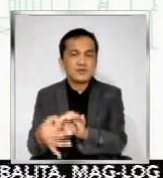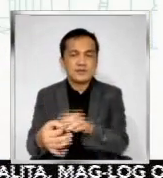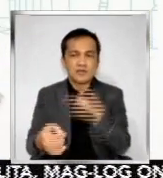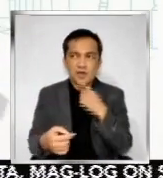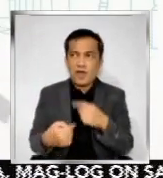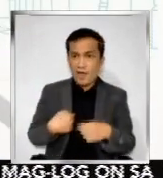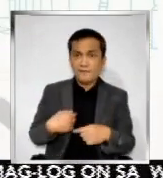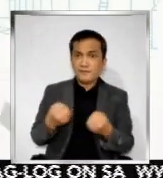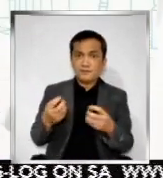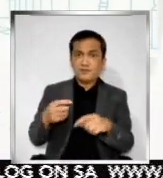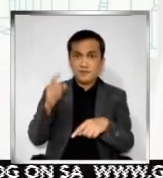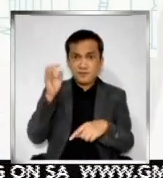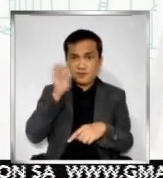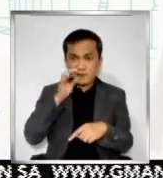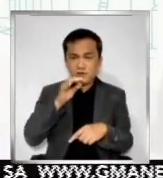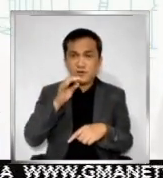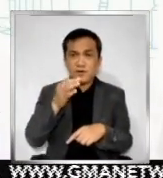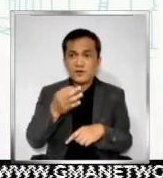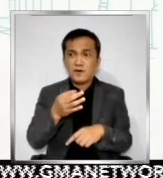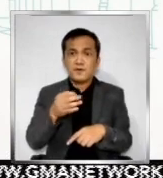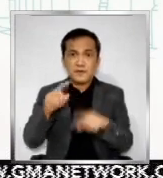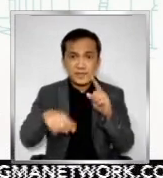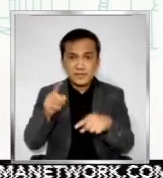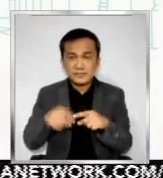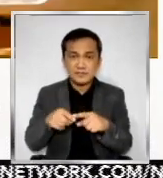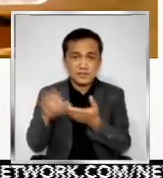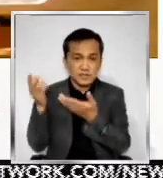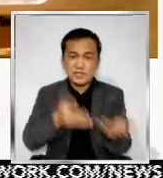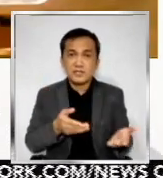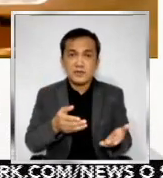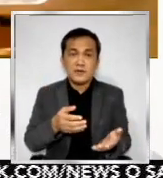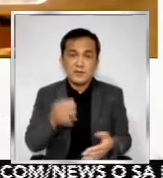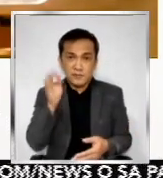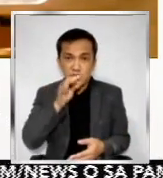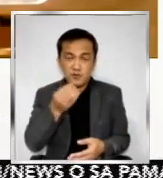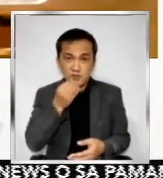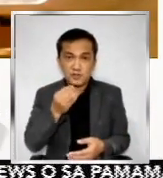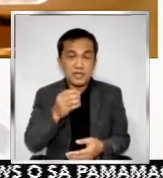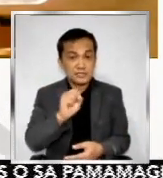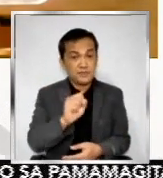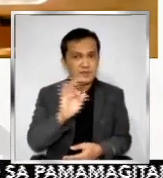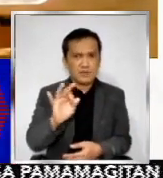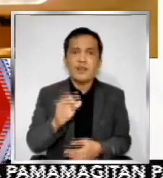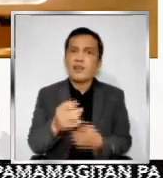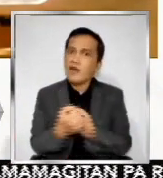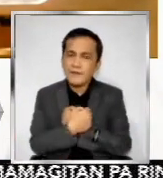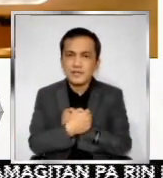get Filipino food up in San Francisco and I love it. Yeah. Lumpia, you know,